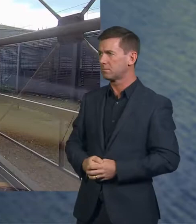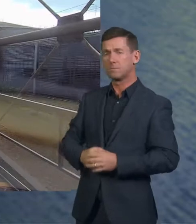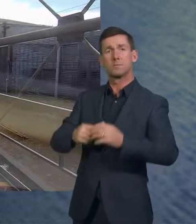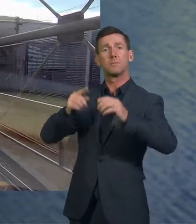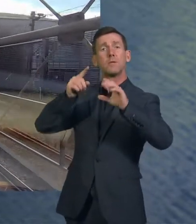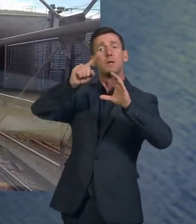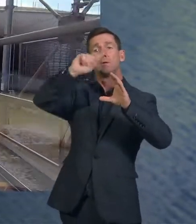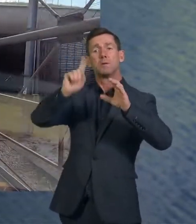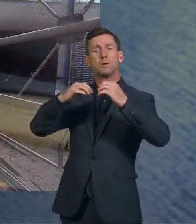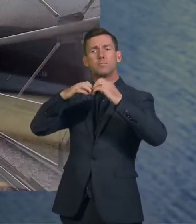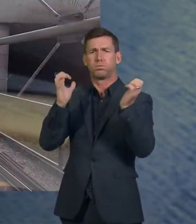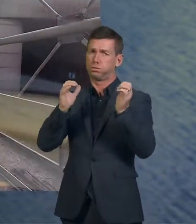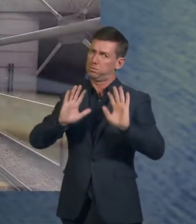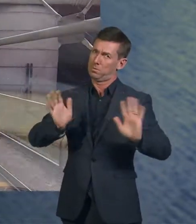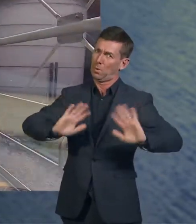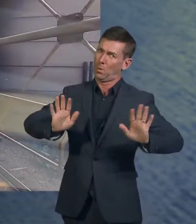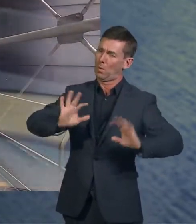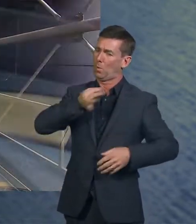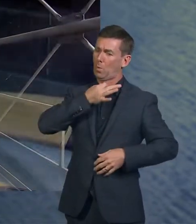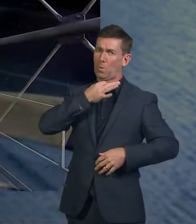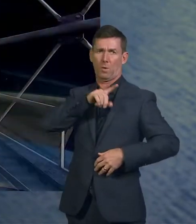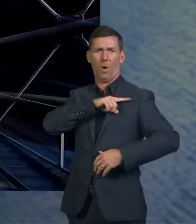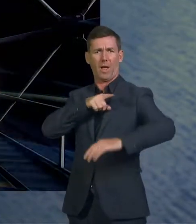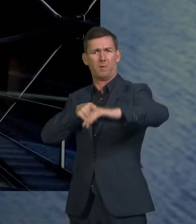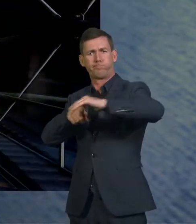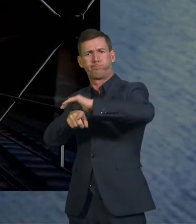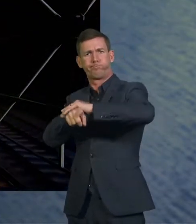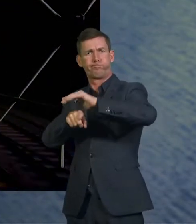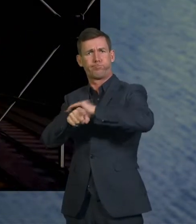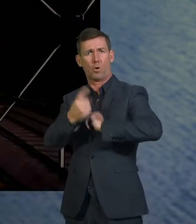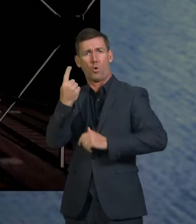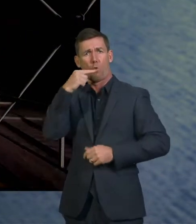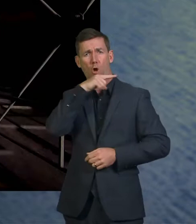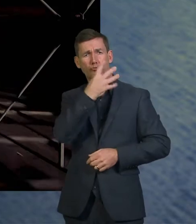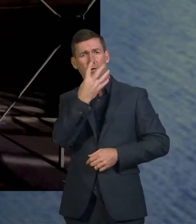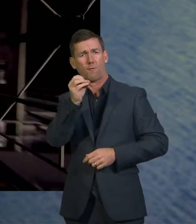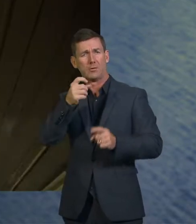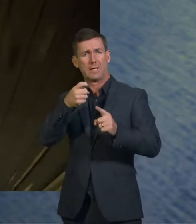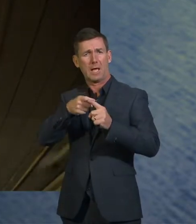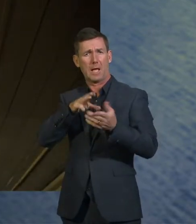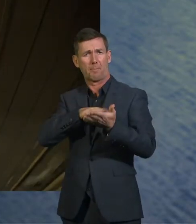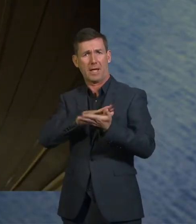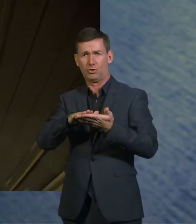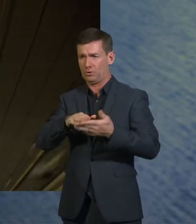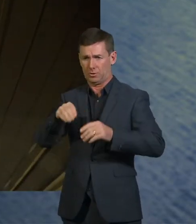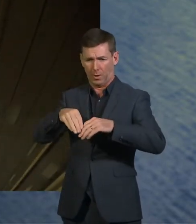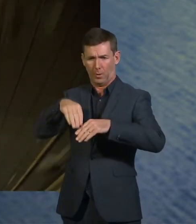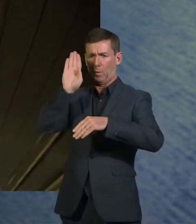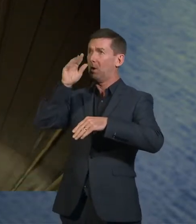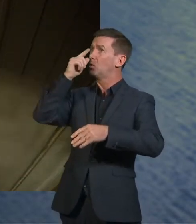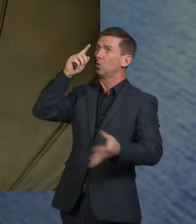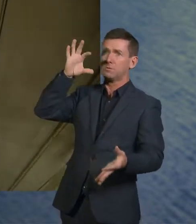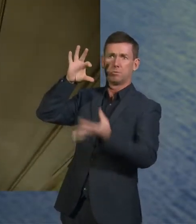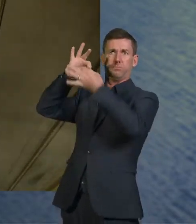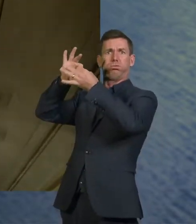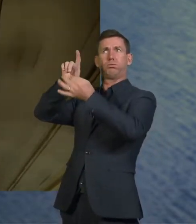big trouble on a train in a tunnel, because at 140 kilometres an hour, a ripped tarpaulin can catch on the catenary, the overhead power